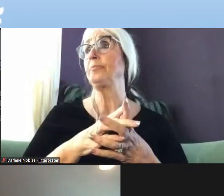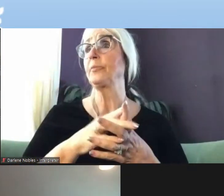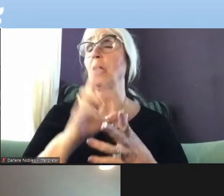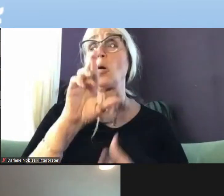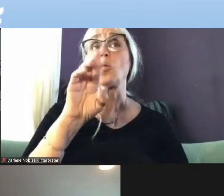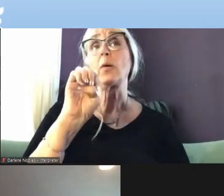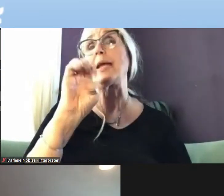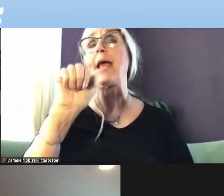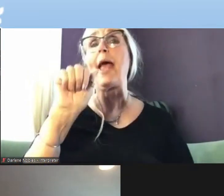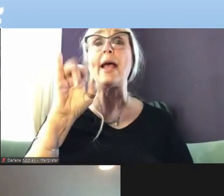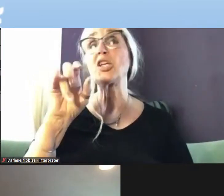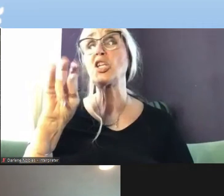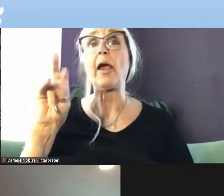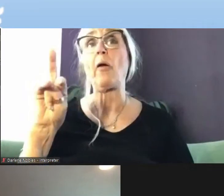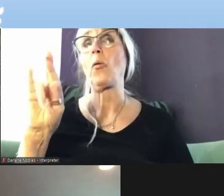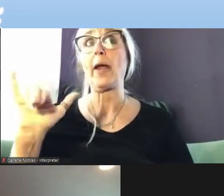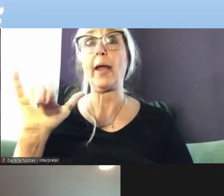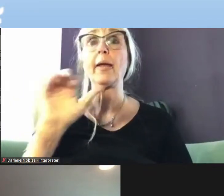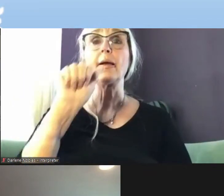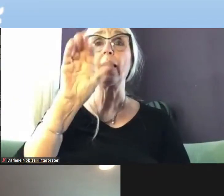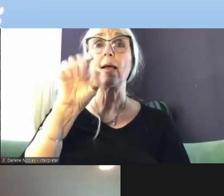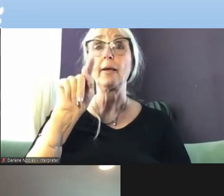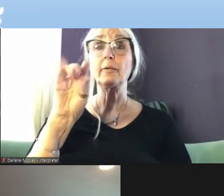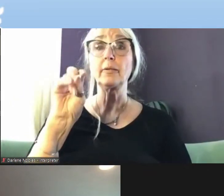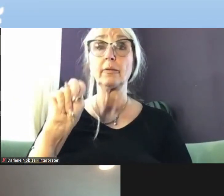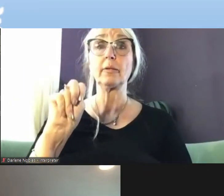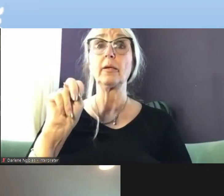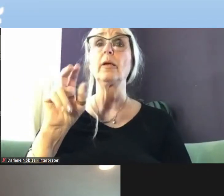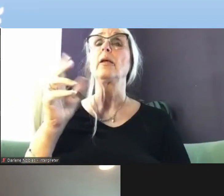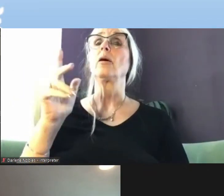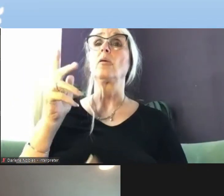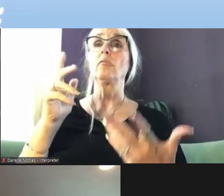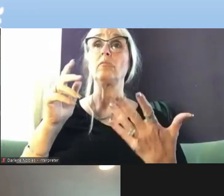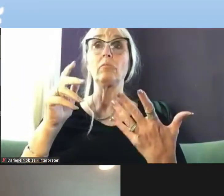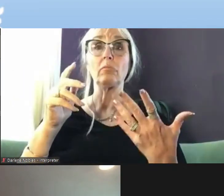actions. So that we're not taking every